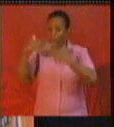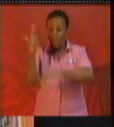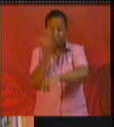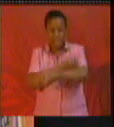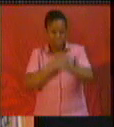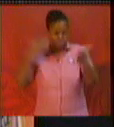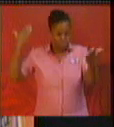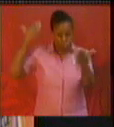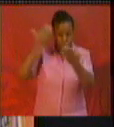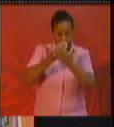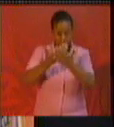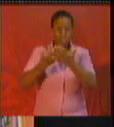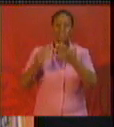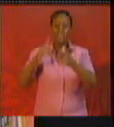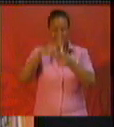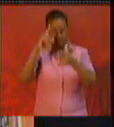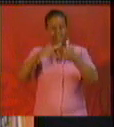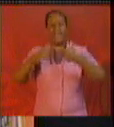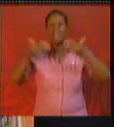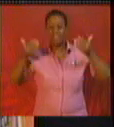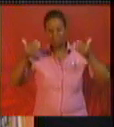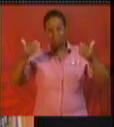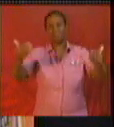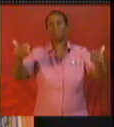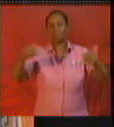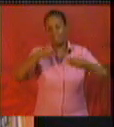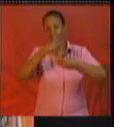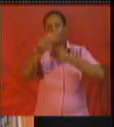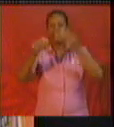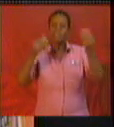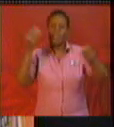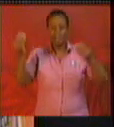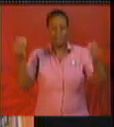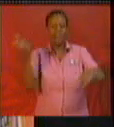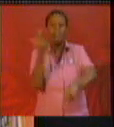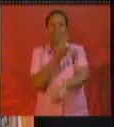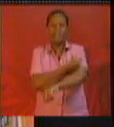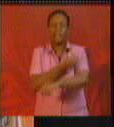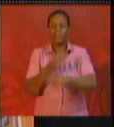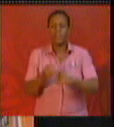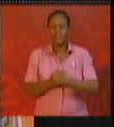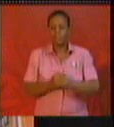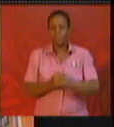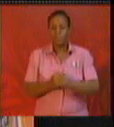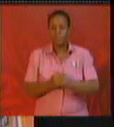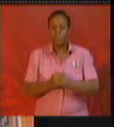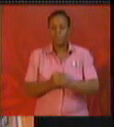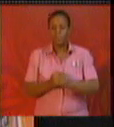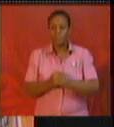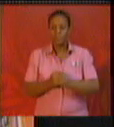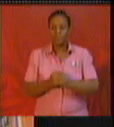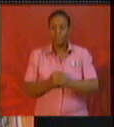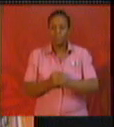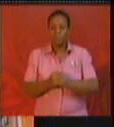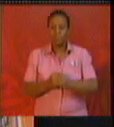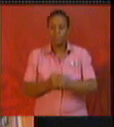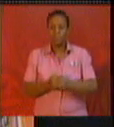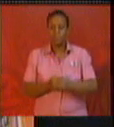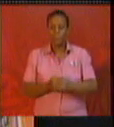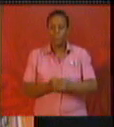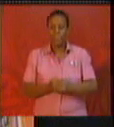a spike in cases following these things that are still going on, actually?